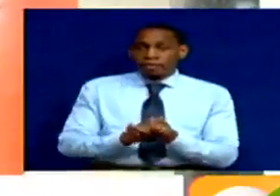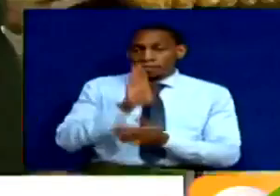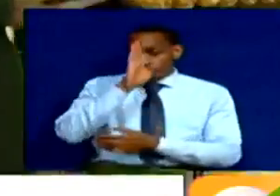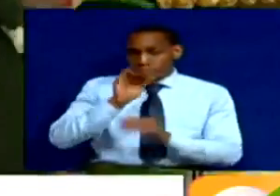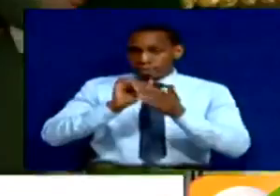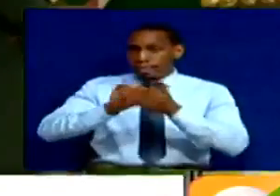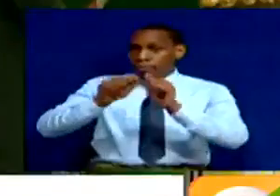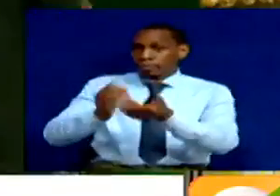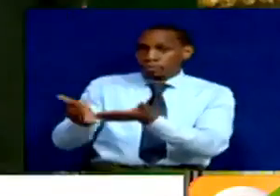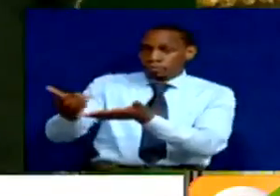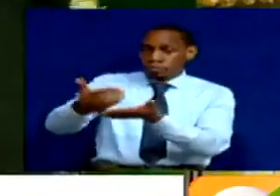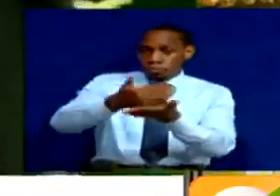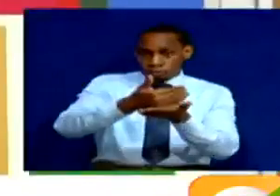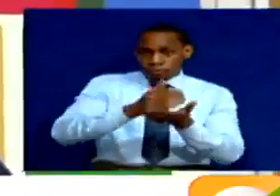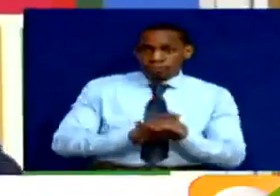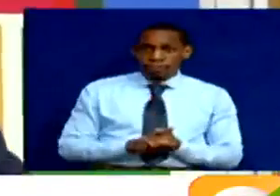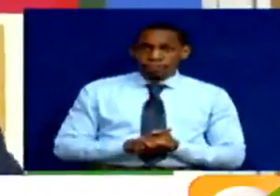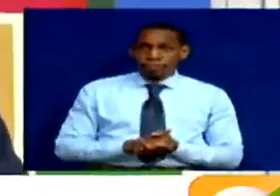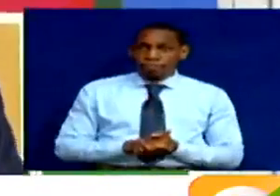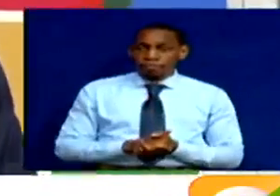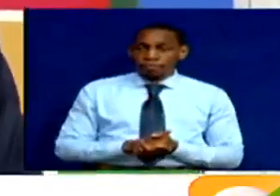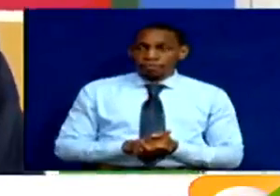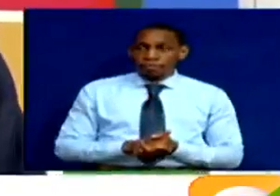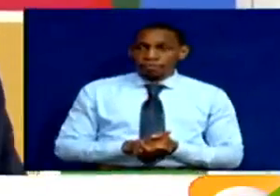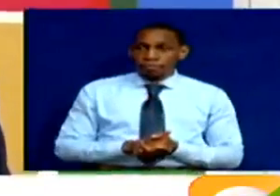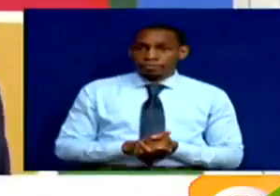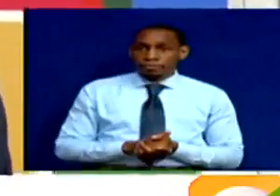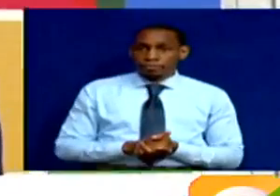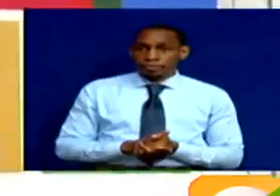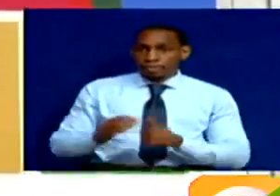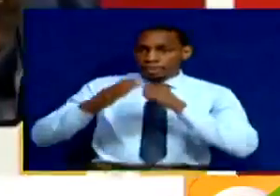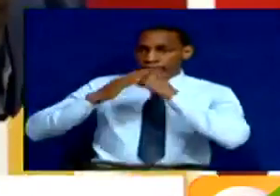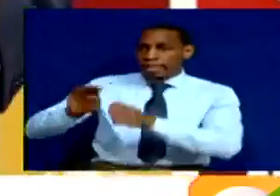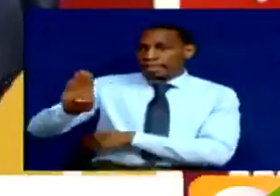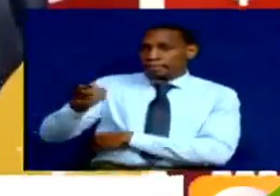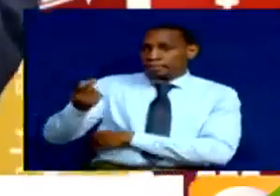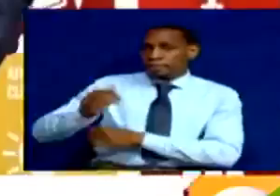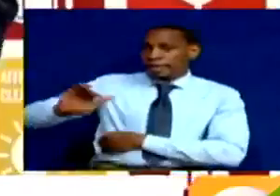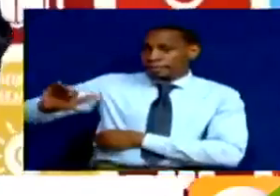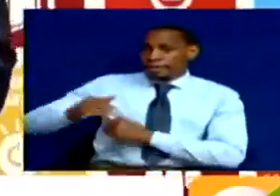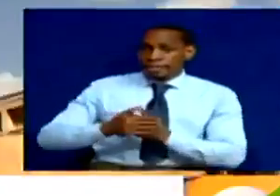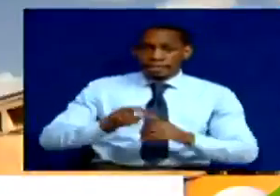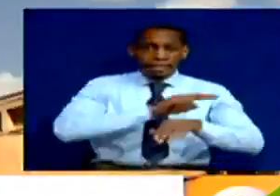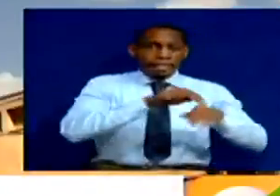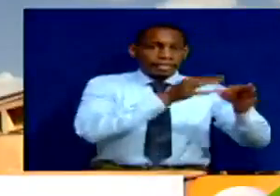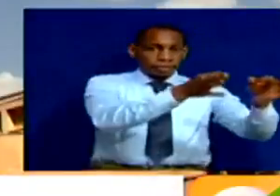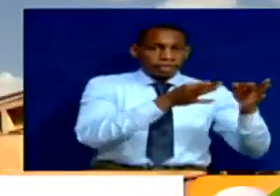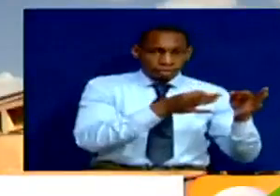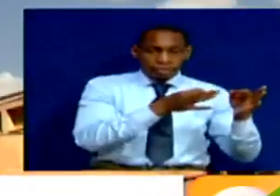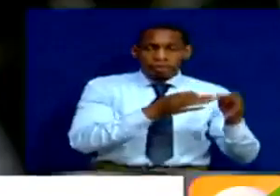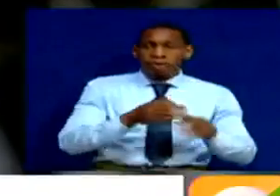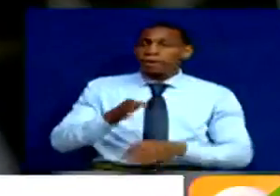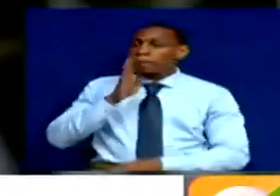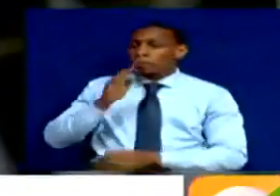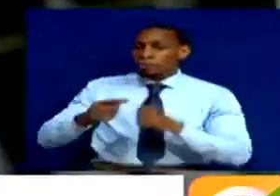doubt on the ability of revenue generation. We can share with them. With more than 900 billion shillings in deficit, the National Treasury is looking